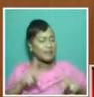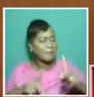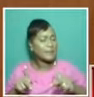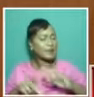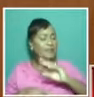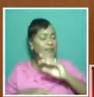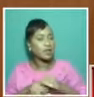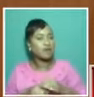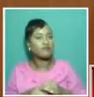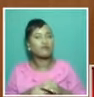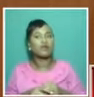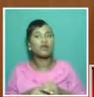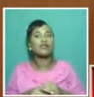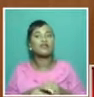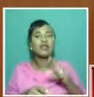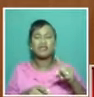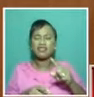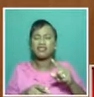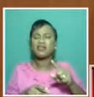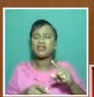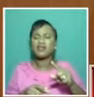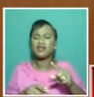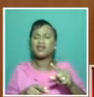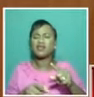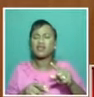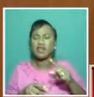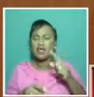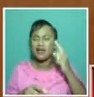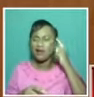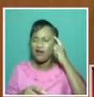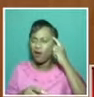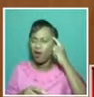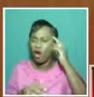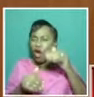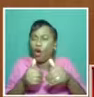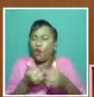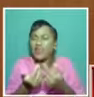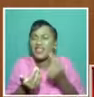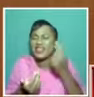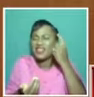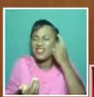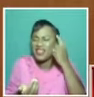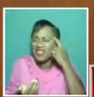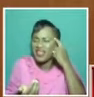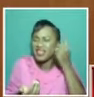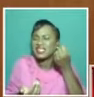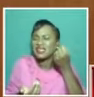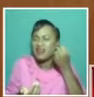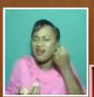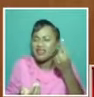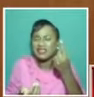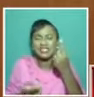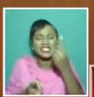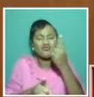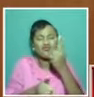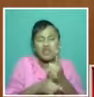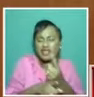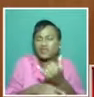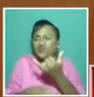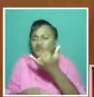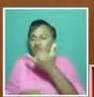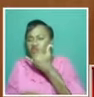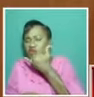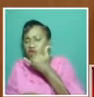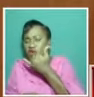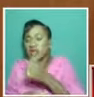fact operating on a cognitive spectrum where they can understand right and or wrong. And if they understand